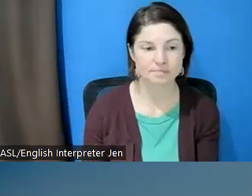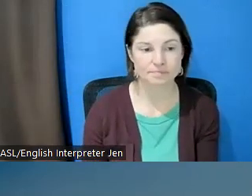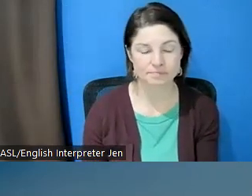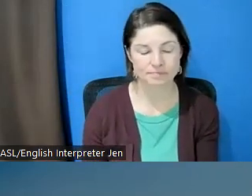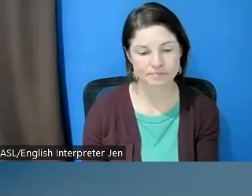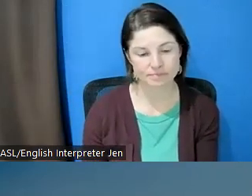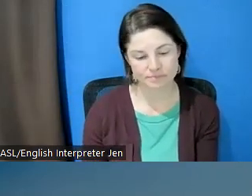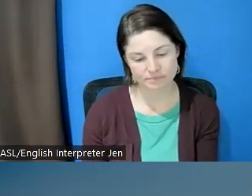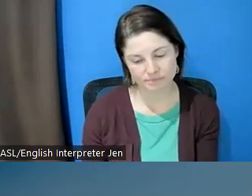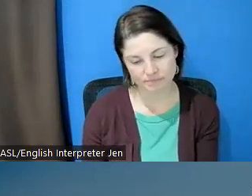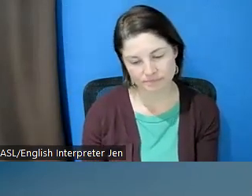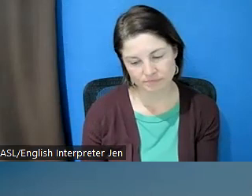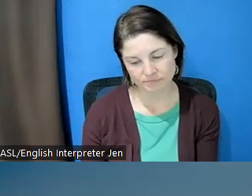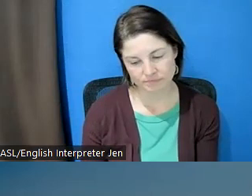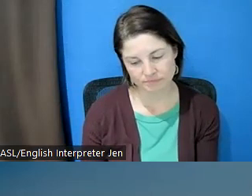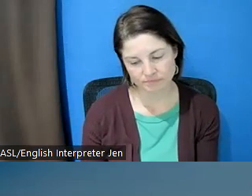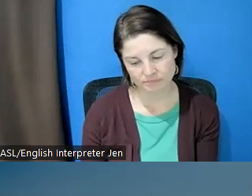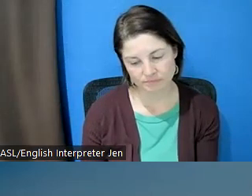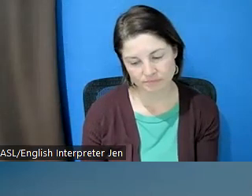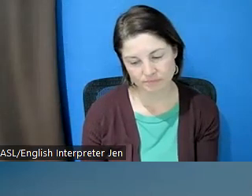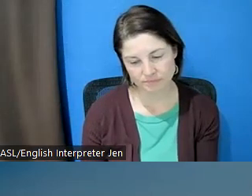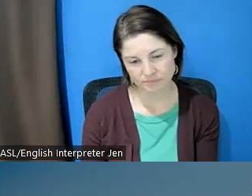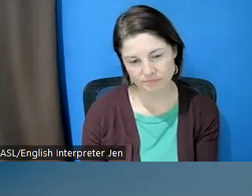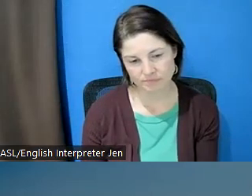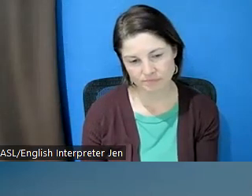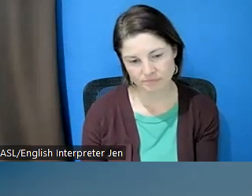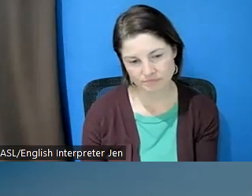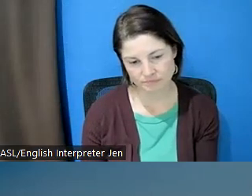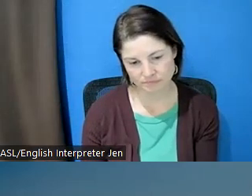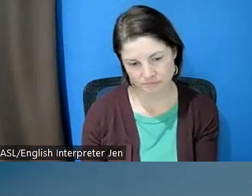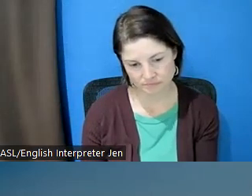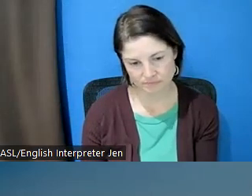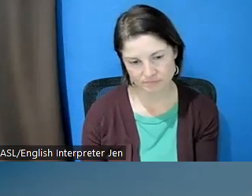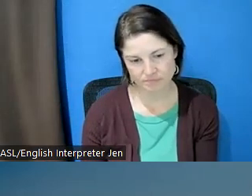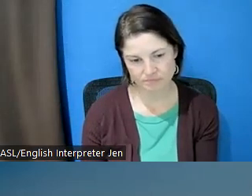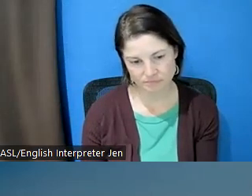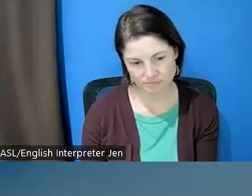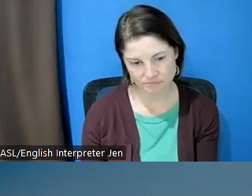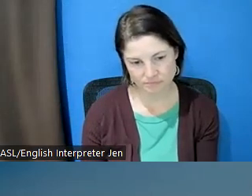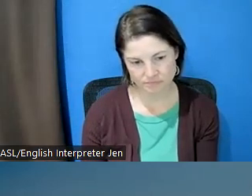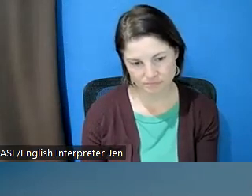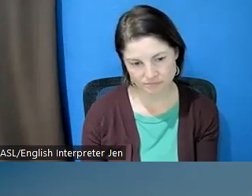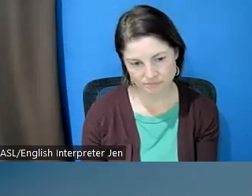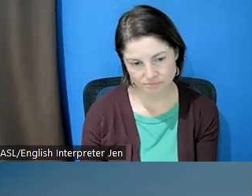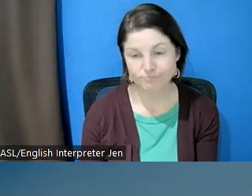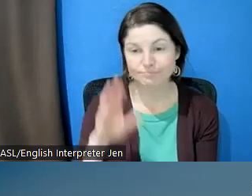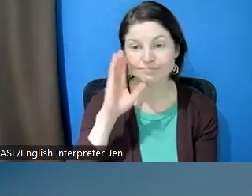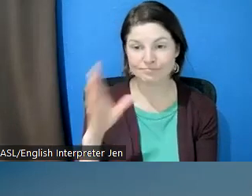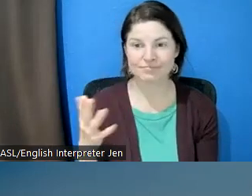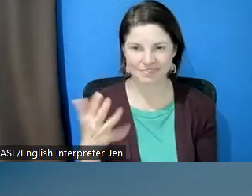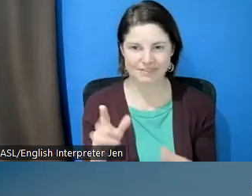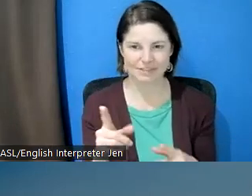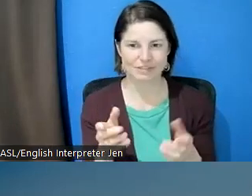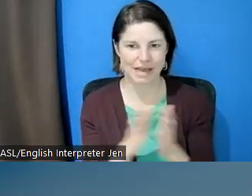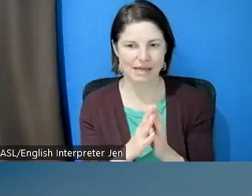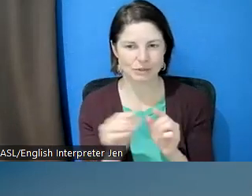Hello, and I also asked this question in the Q&A, just came up as anonymous attendee. When I